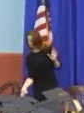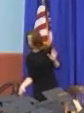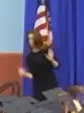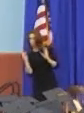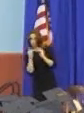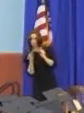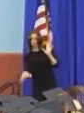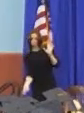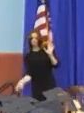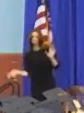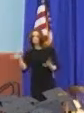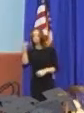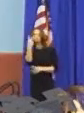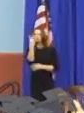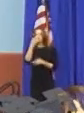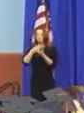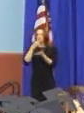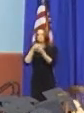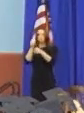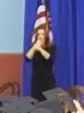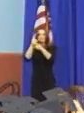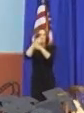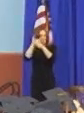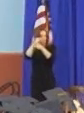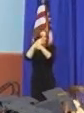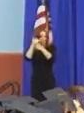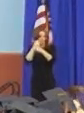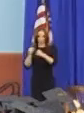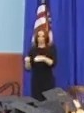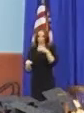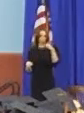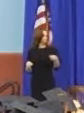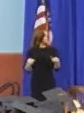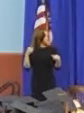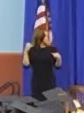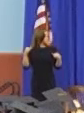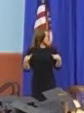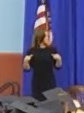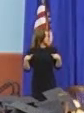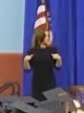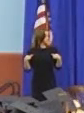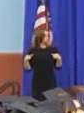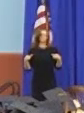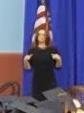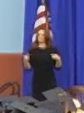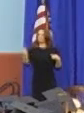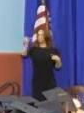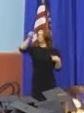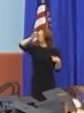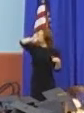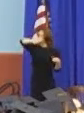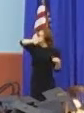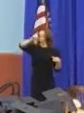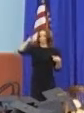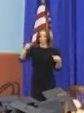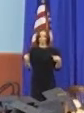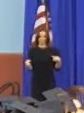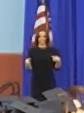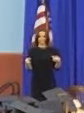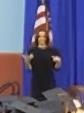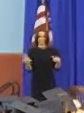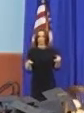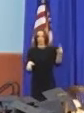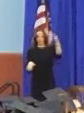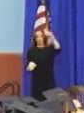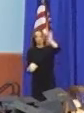out 2 cups of coffee. And he took the coffee, and he poured the contents into the jar,